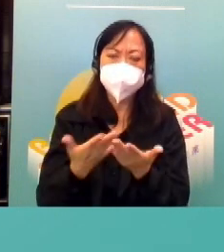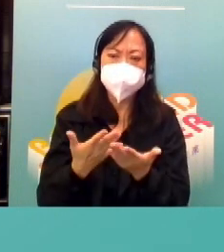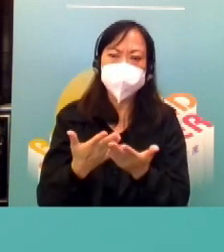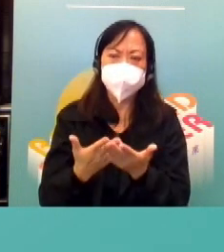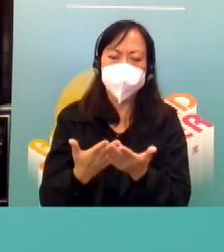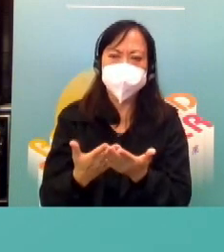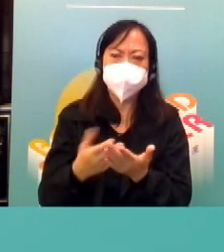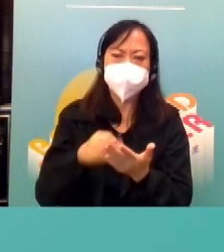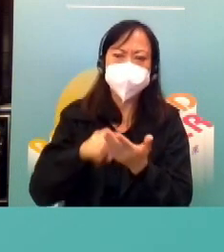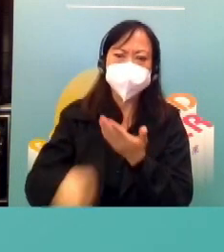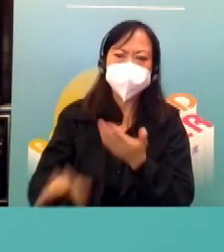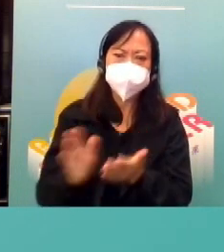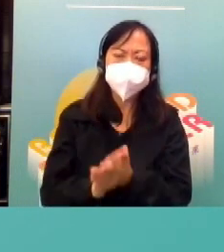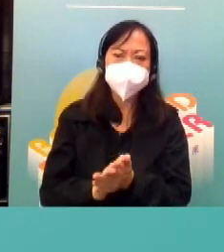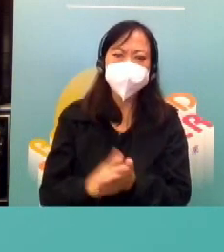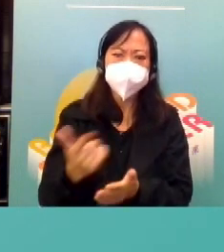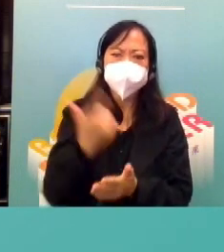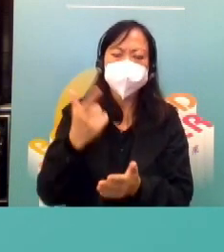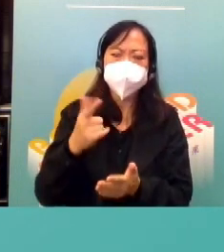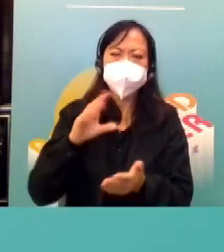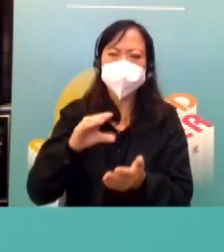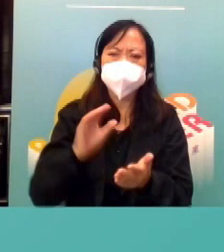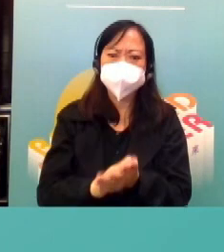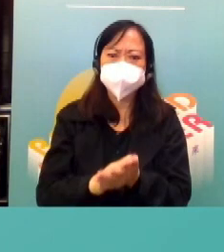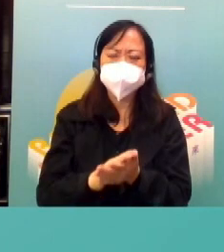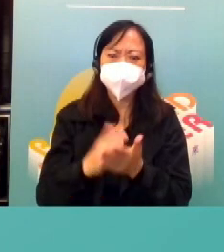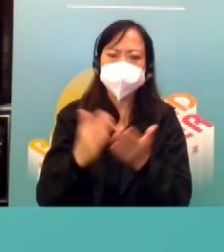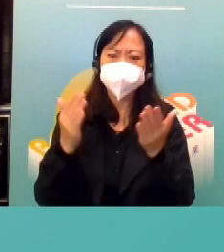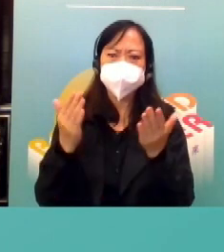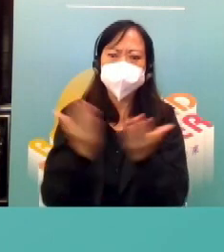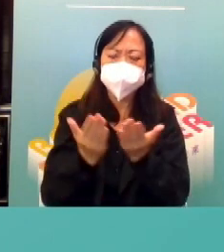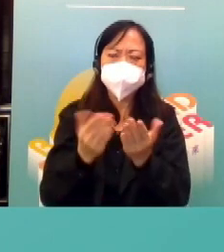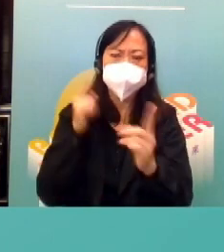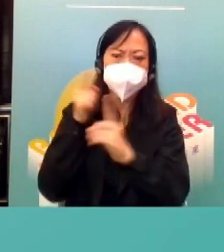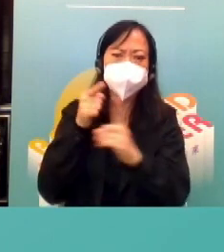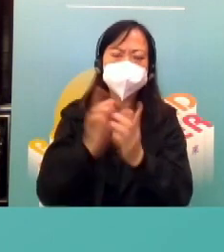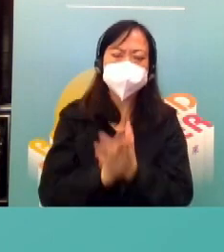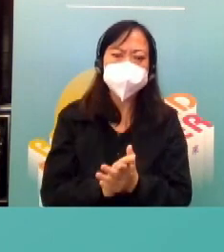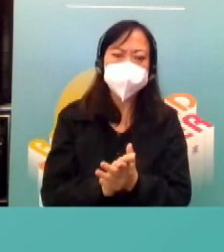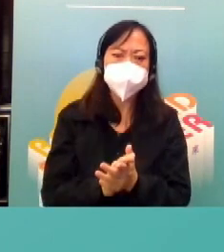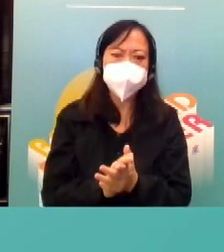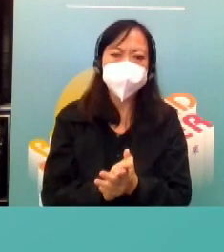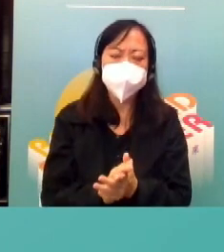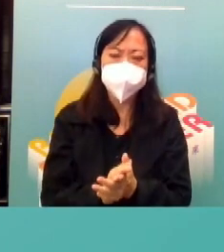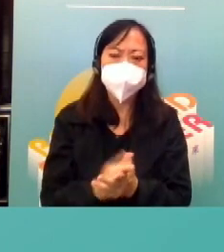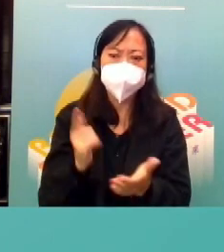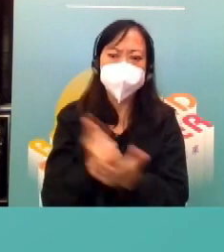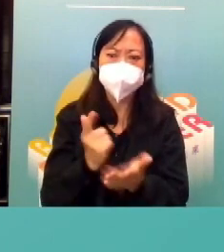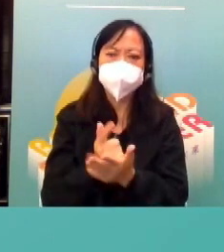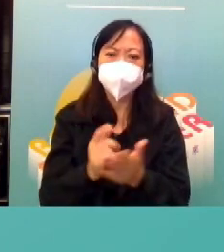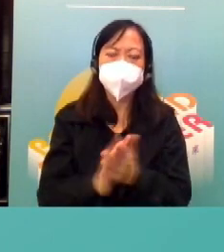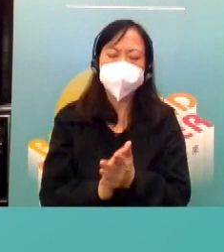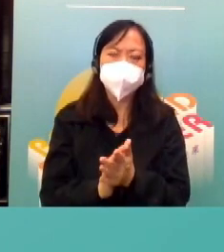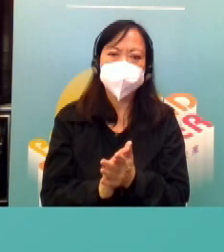of net carbon emissions averted as well. And then finally, crucially, because of that business model of working with charities, they've